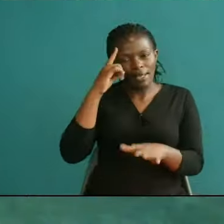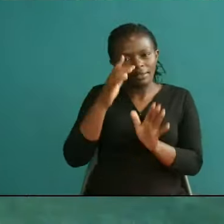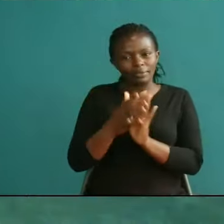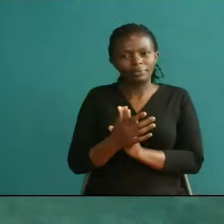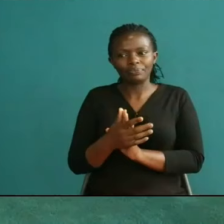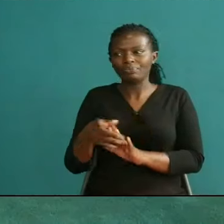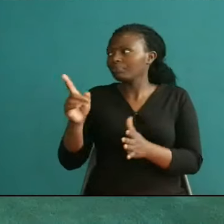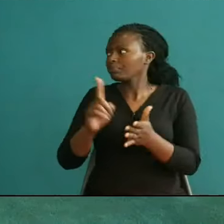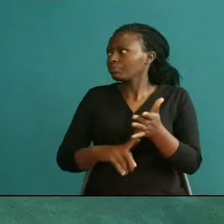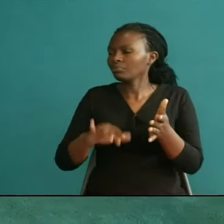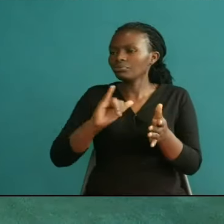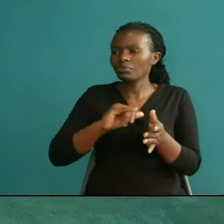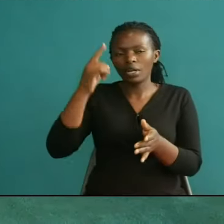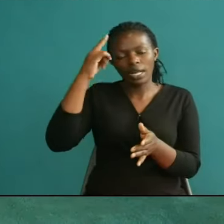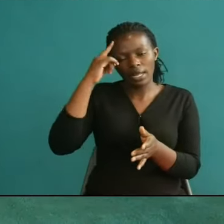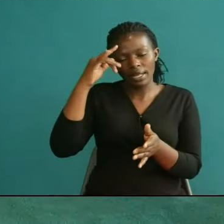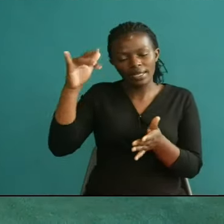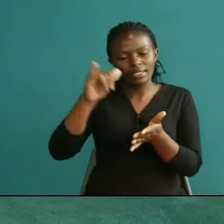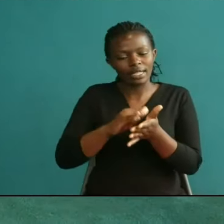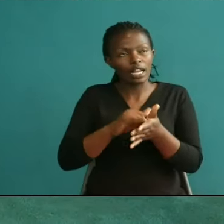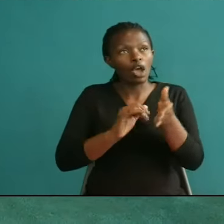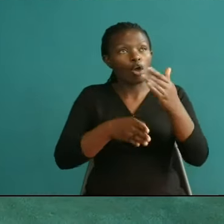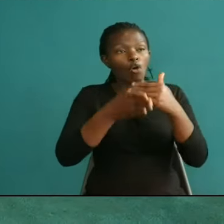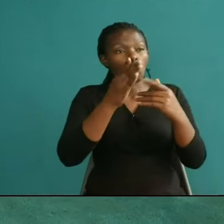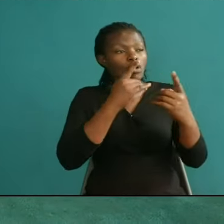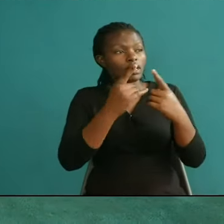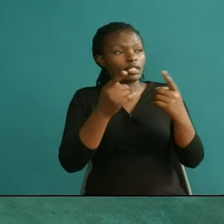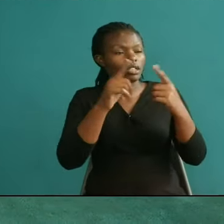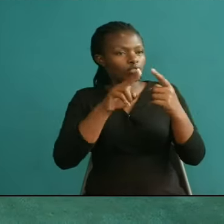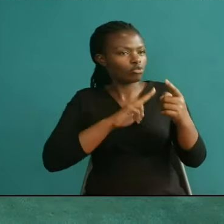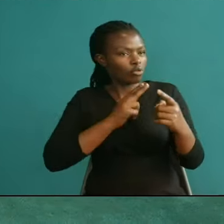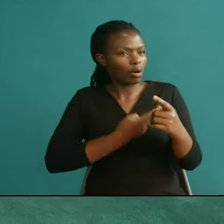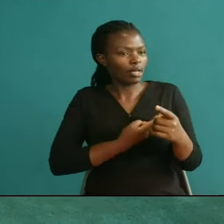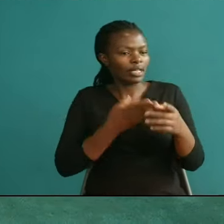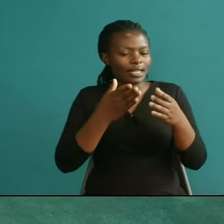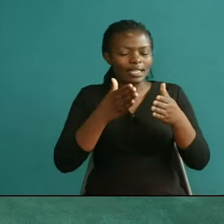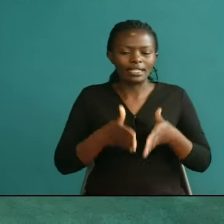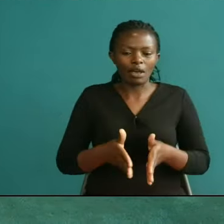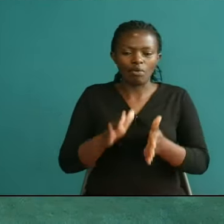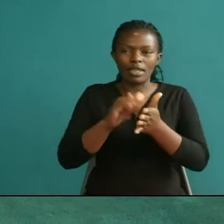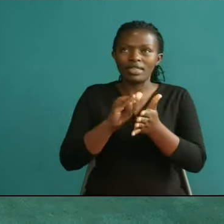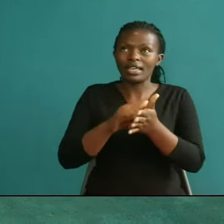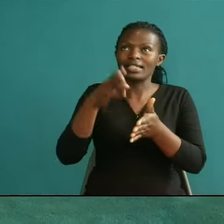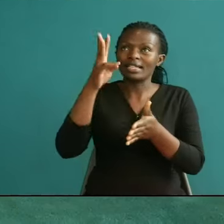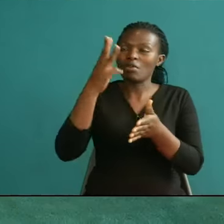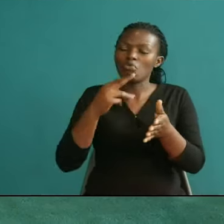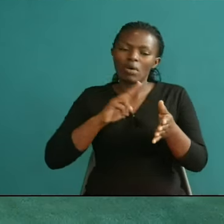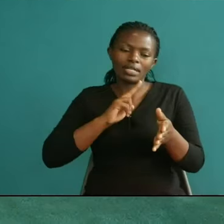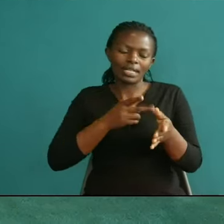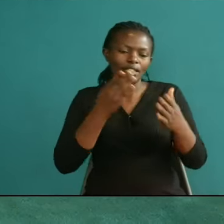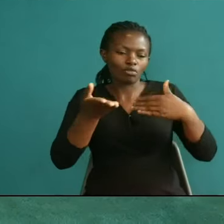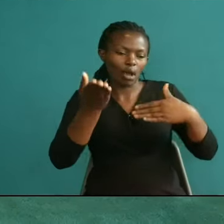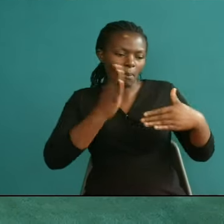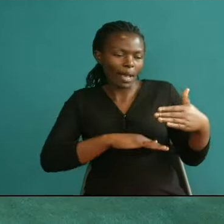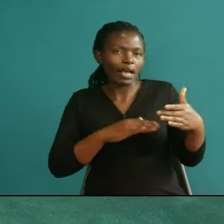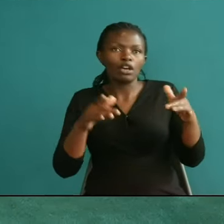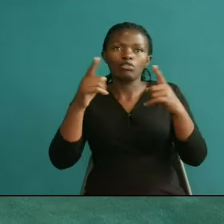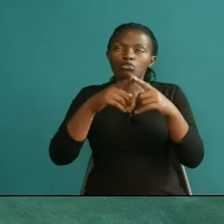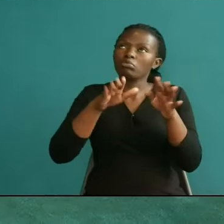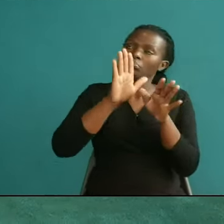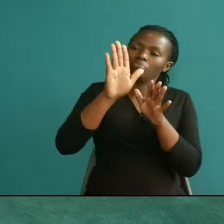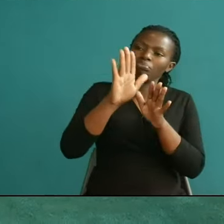think it's God telling us we've strayed away and he wants us in his presence. He wants us to come back to him.